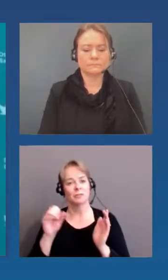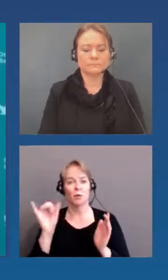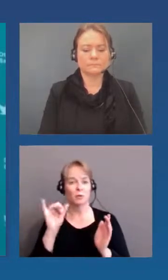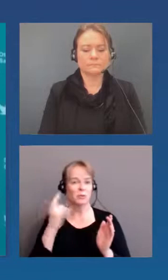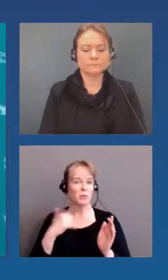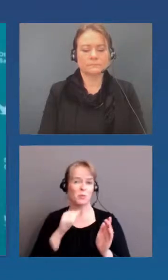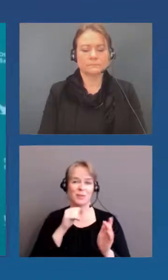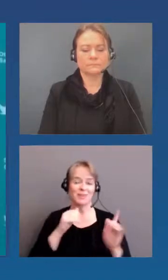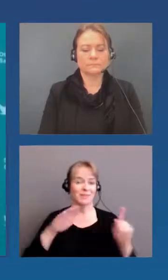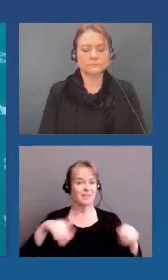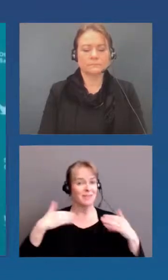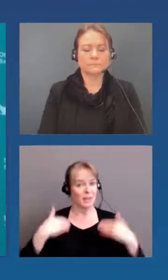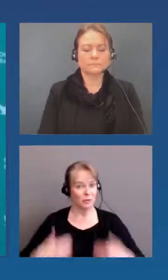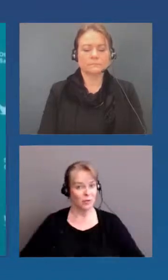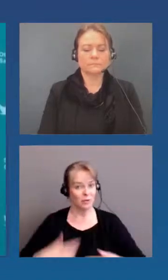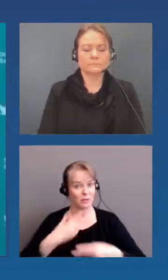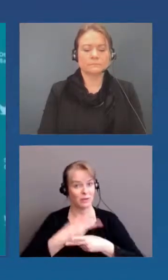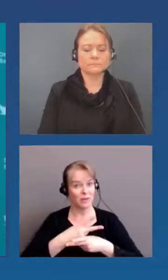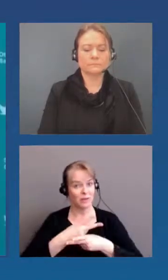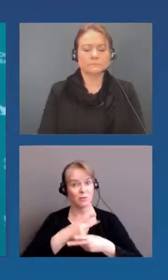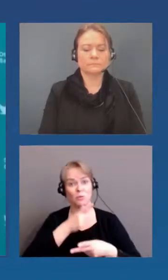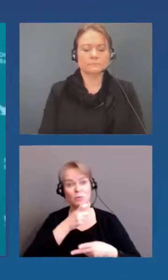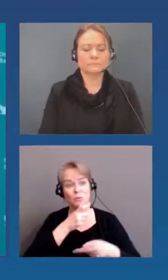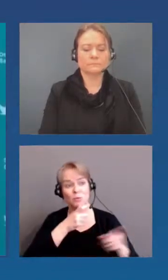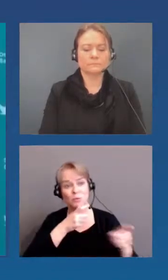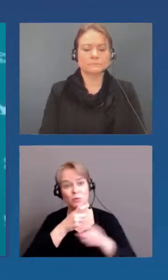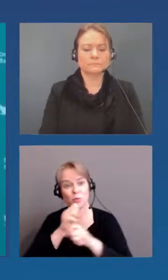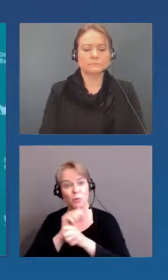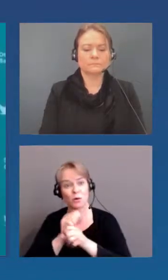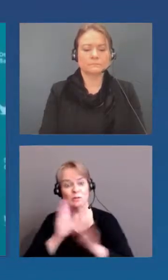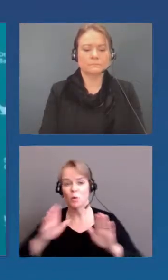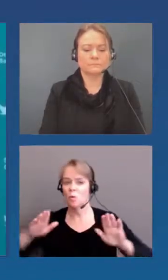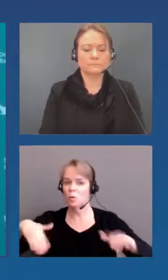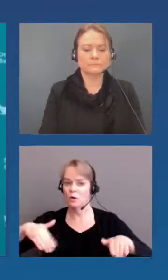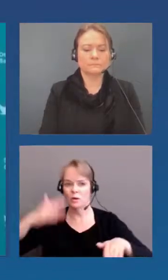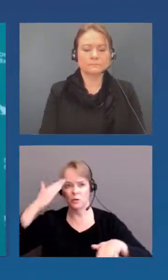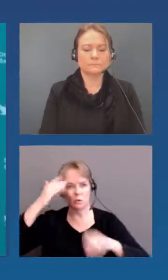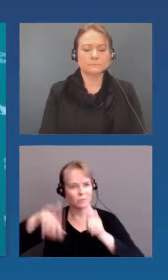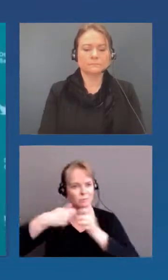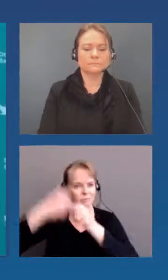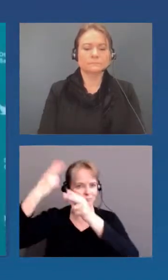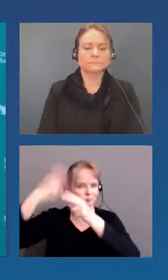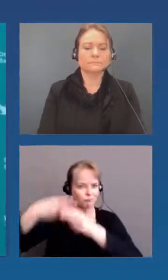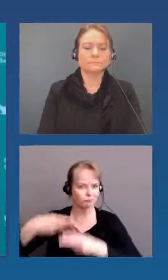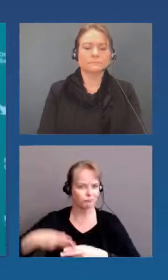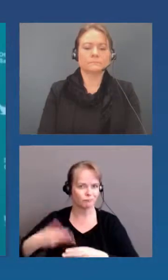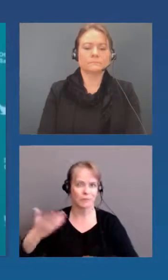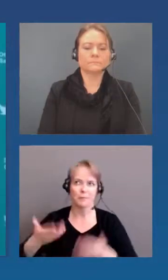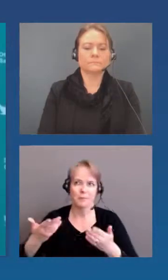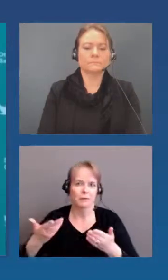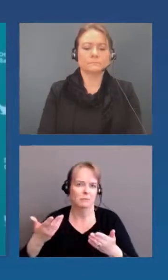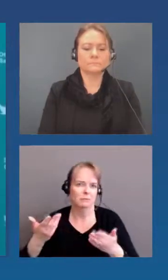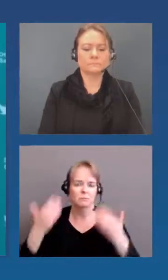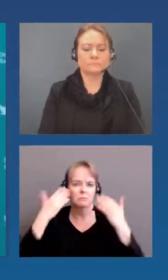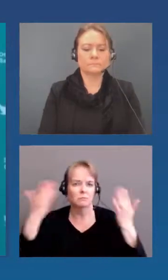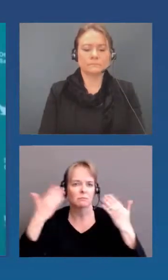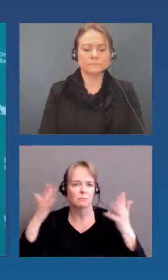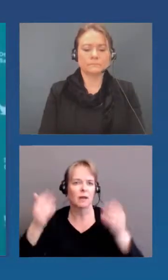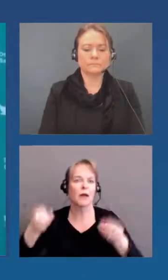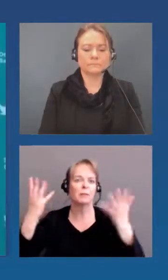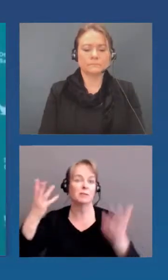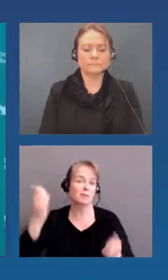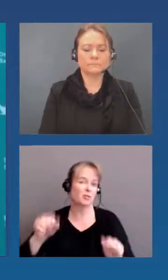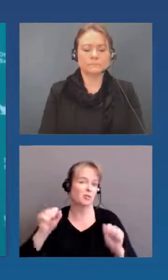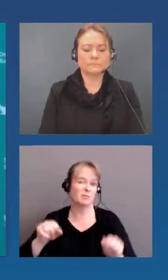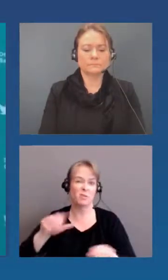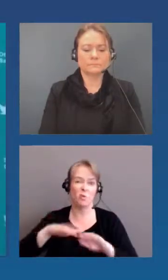exists yet. So this could be, well over 50,000 people, and